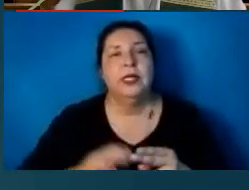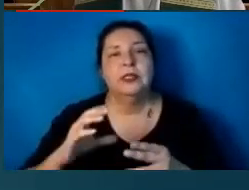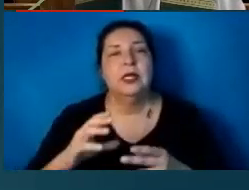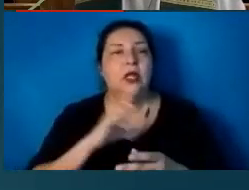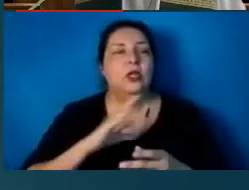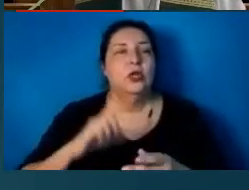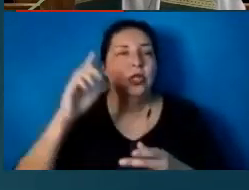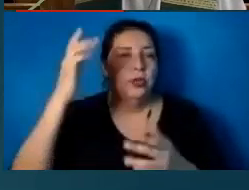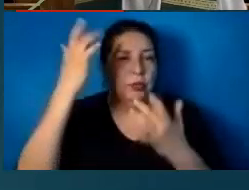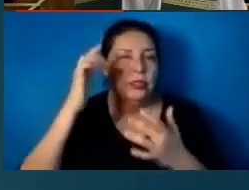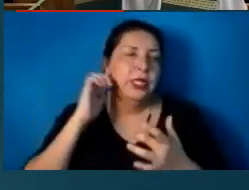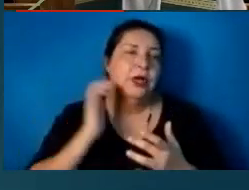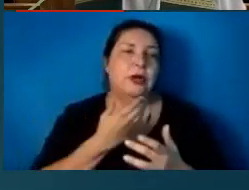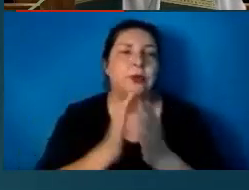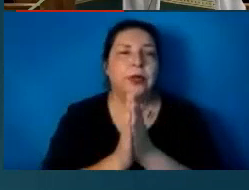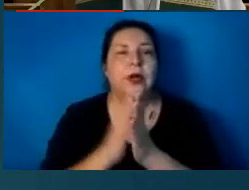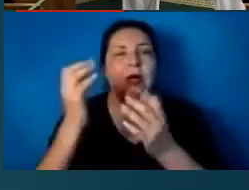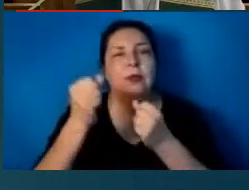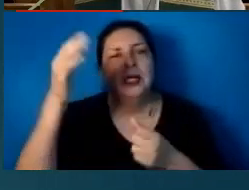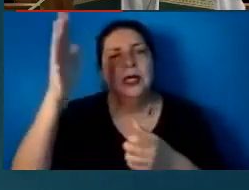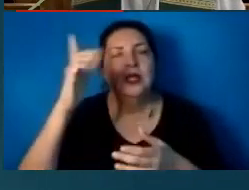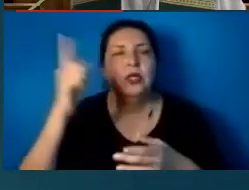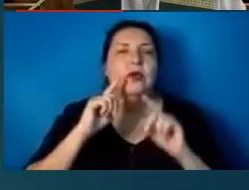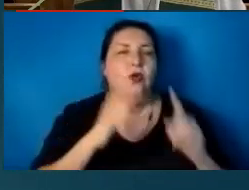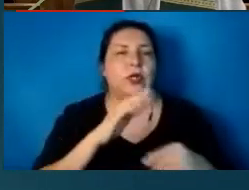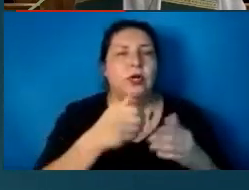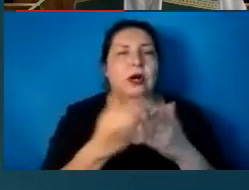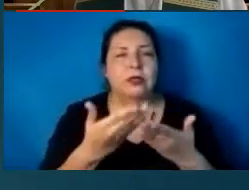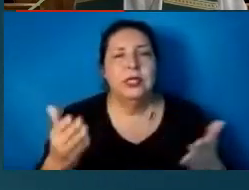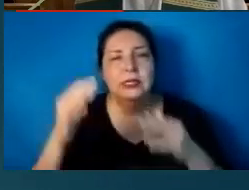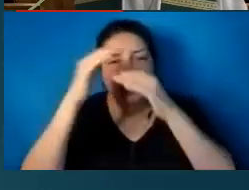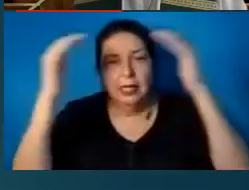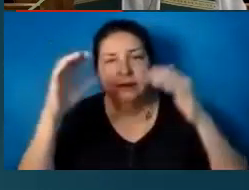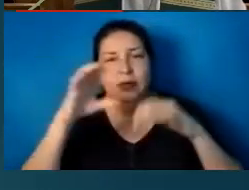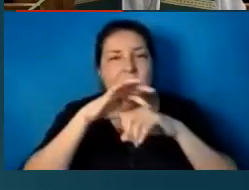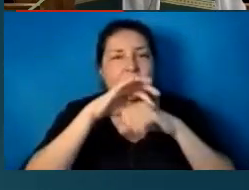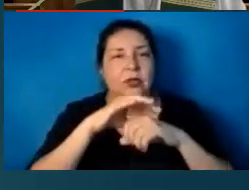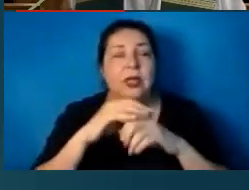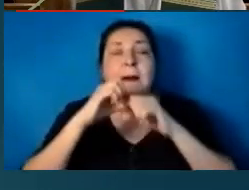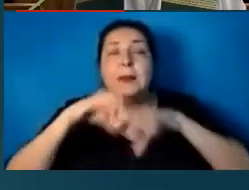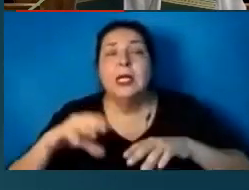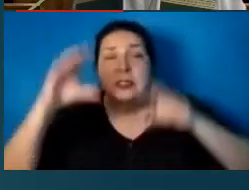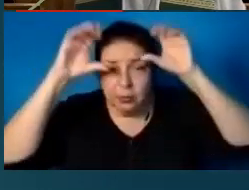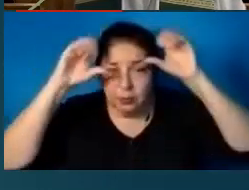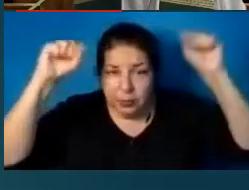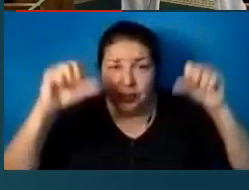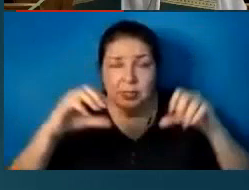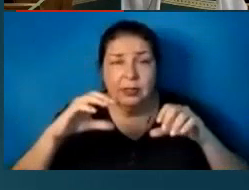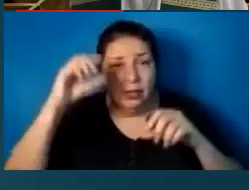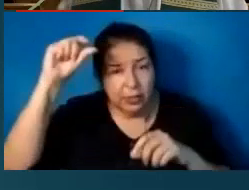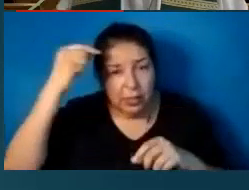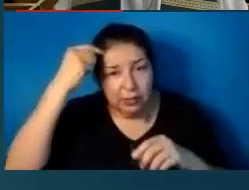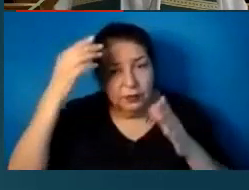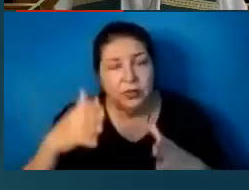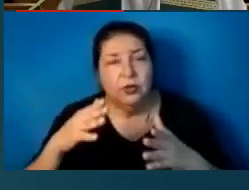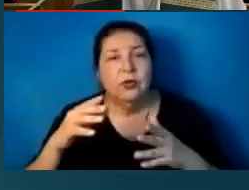Almighty God, you have ordered all things on heaven and on earth. Bless Donald, our president, Gavin, our governor, the